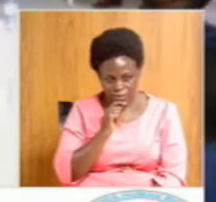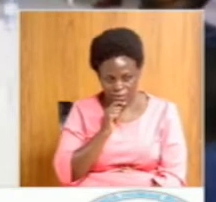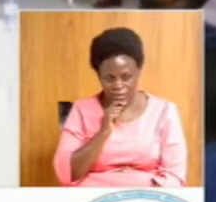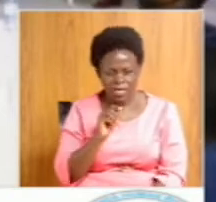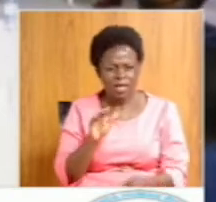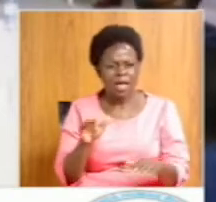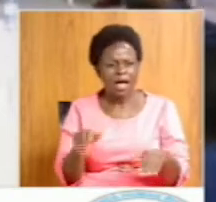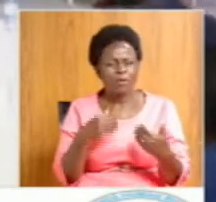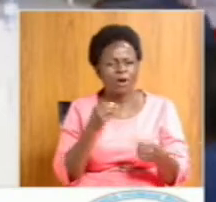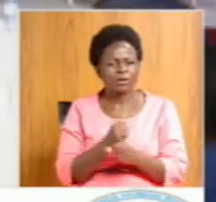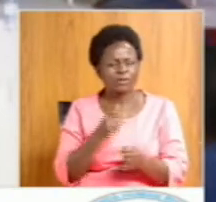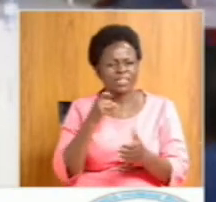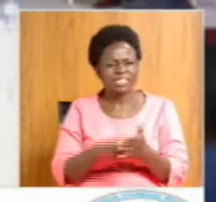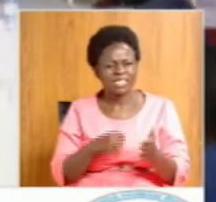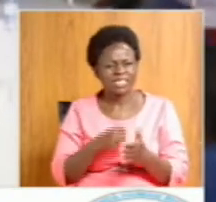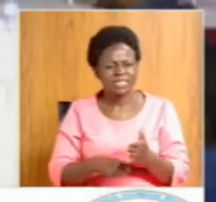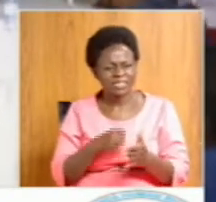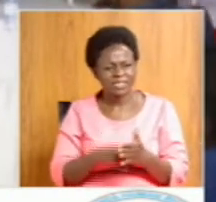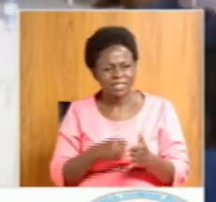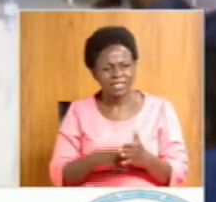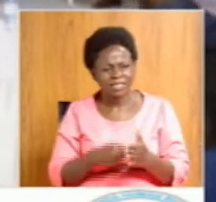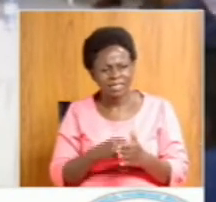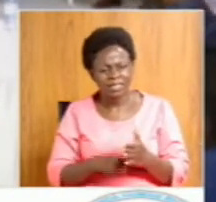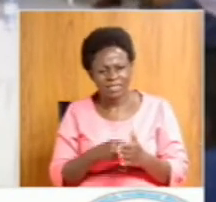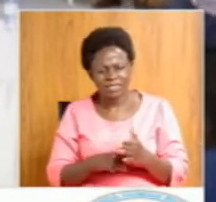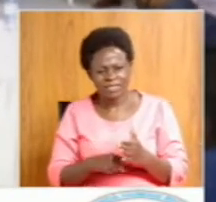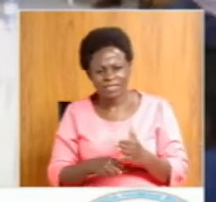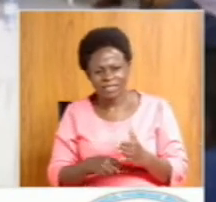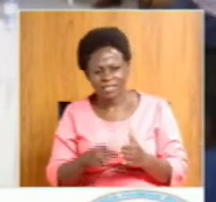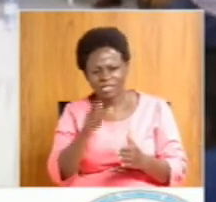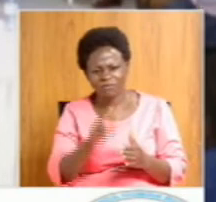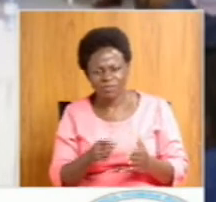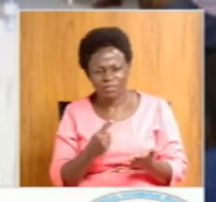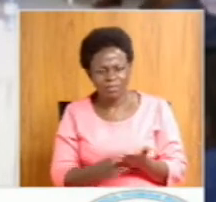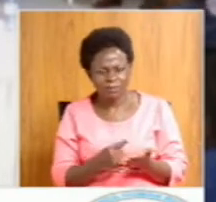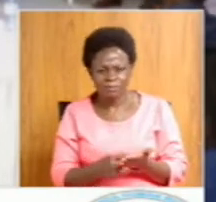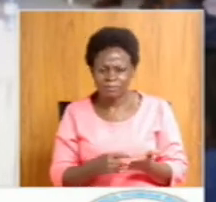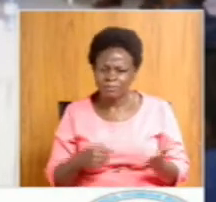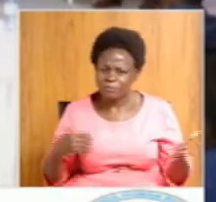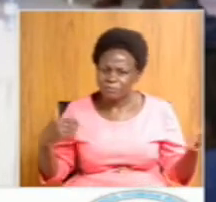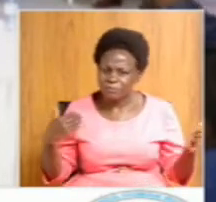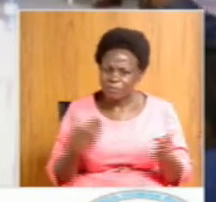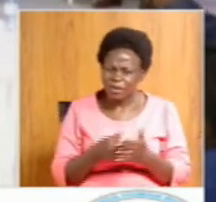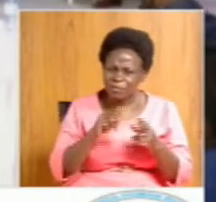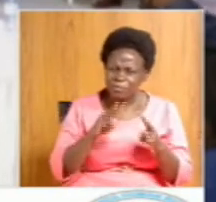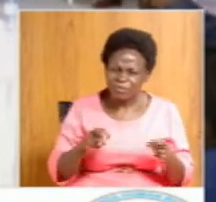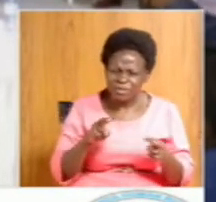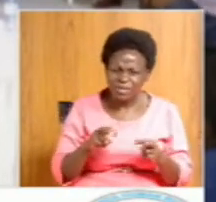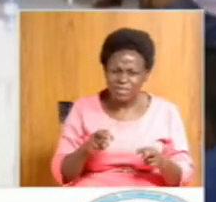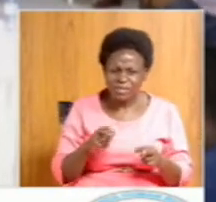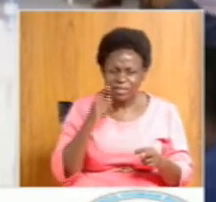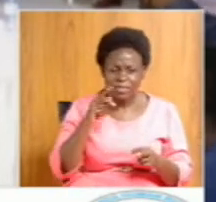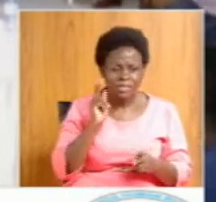how are we doing with taxing the high net individuals in Uganda there's really been research done in the recent years